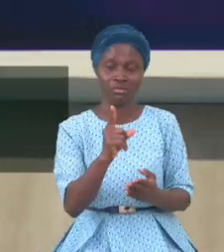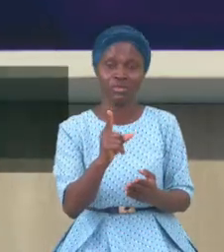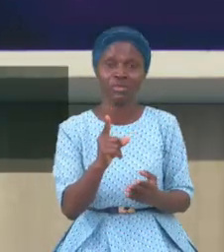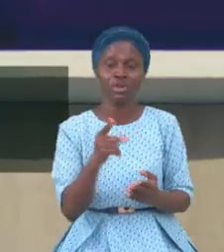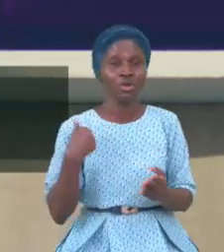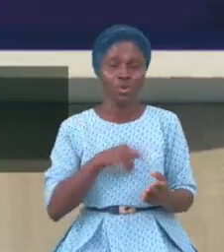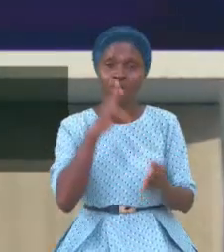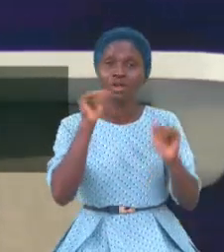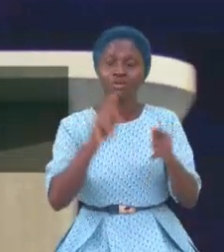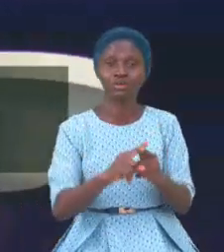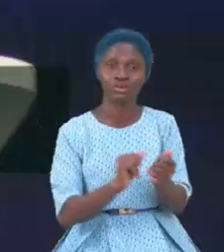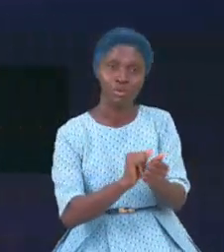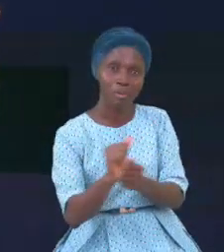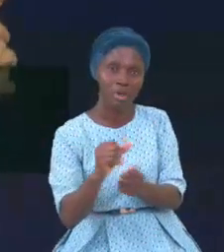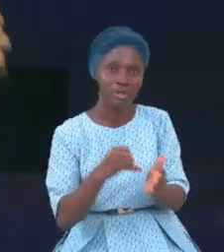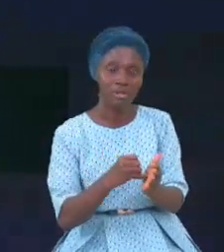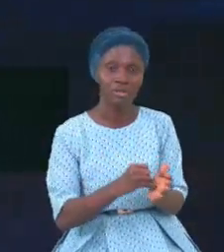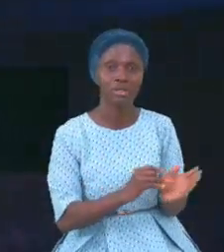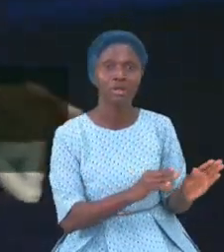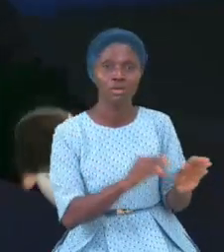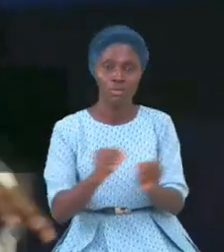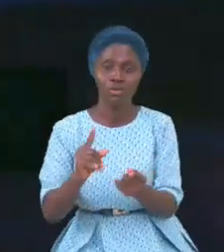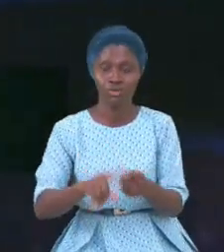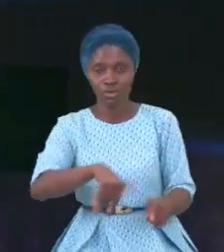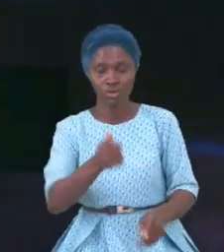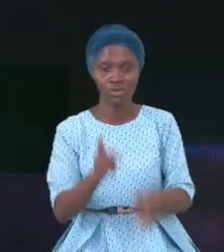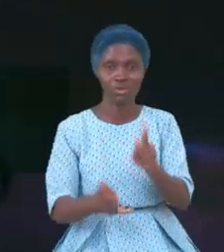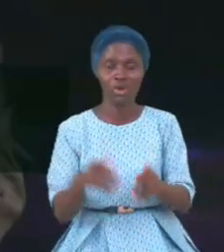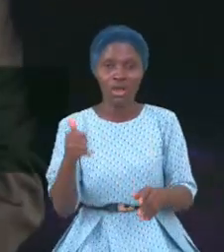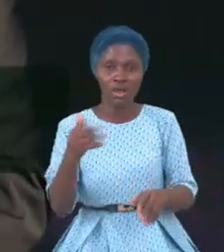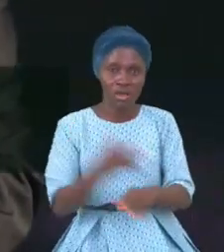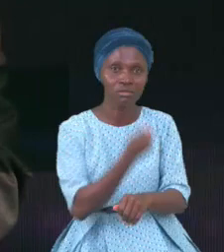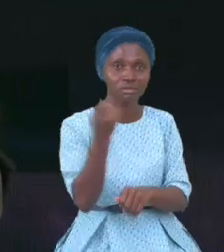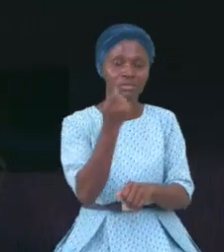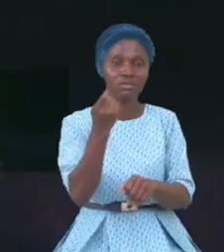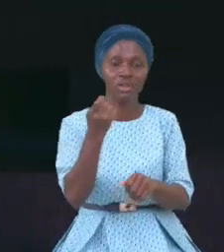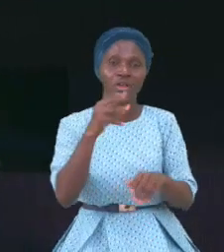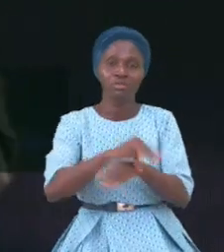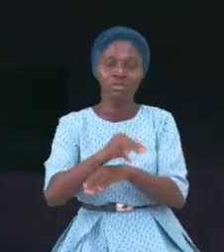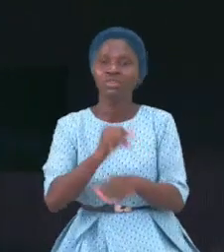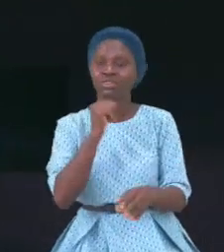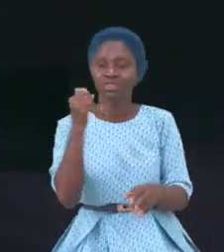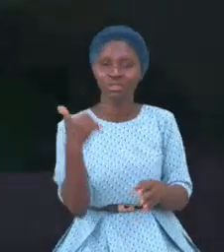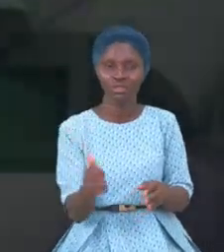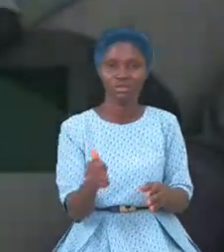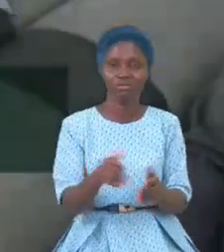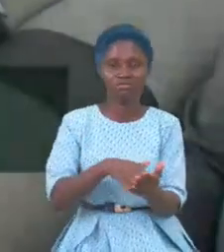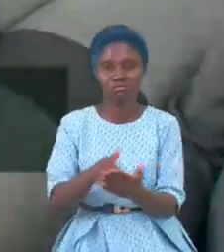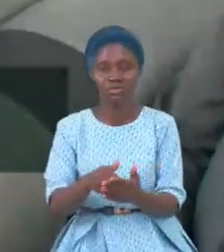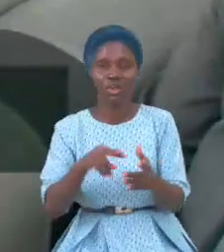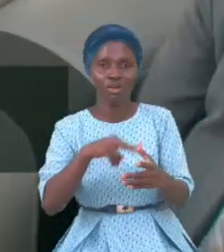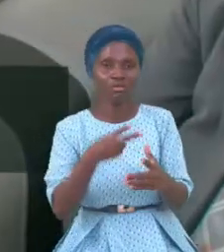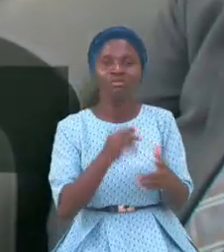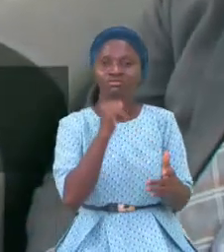definitely to other people, a triumphant ministry, not a trodden down ministry, not a